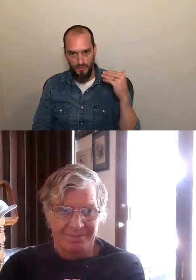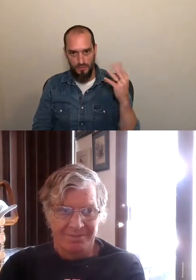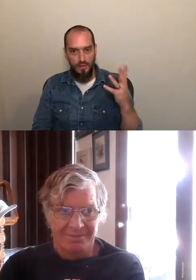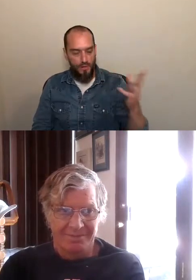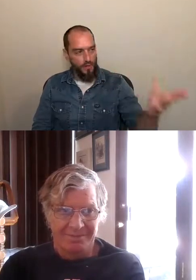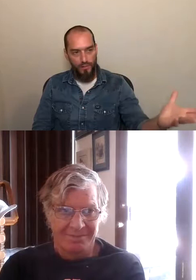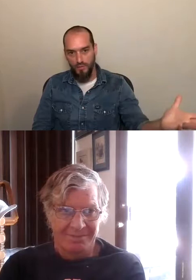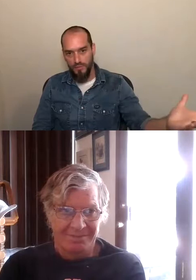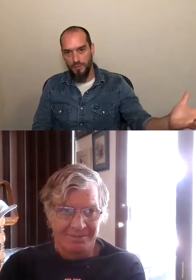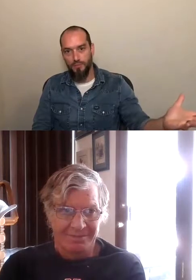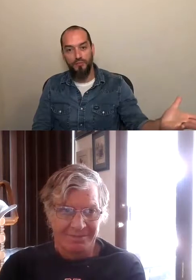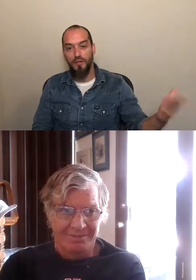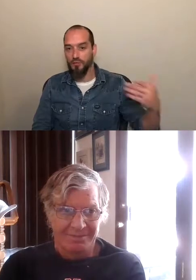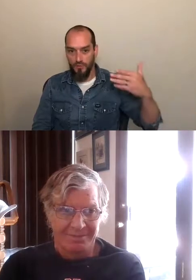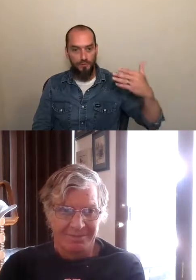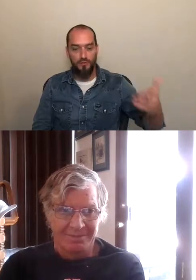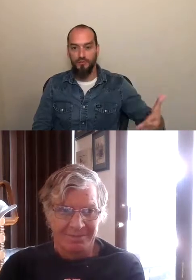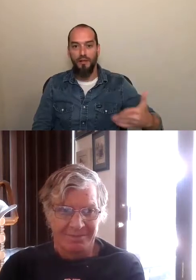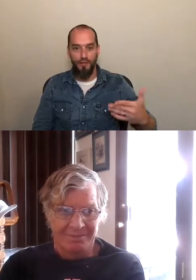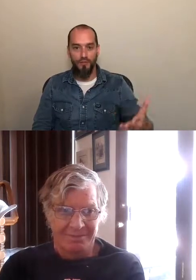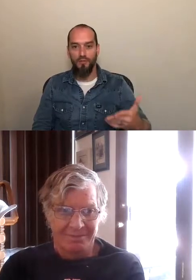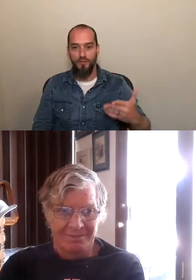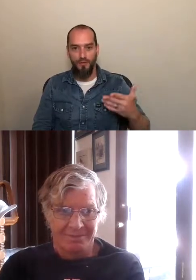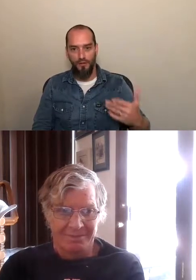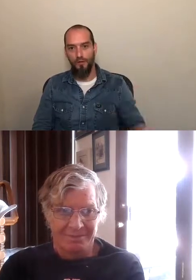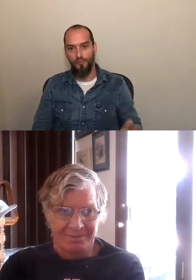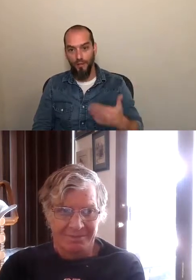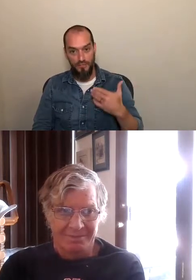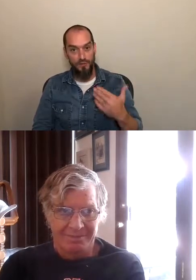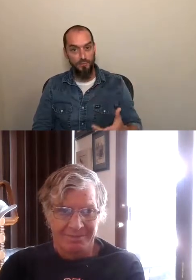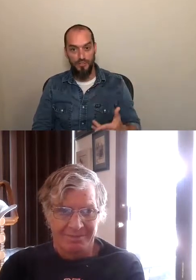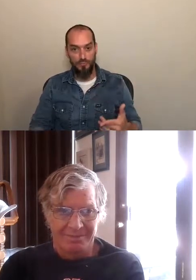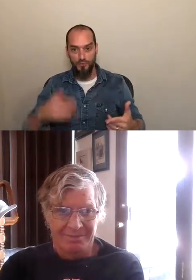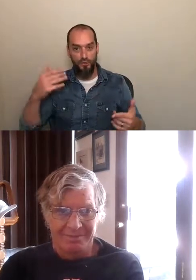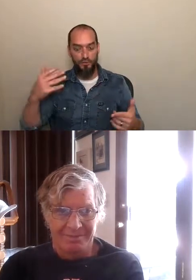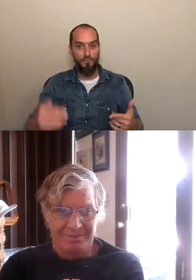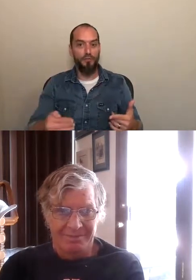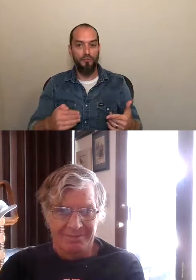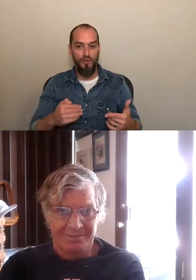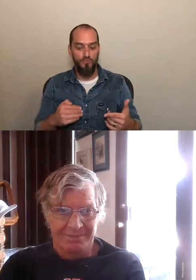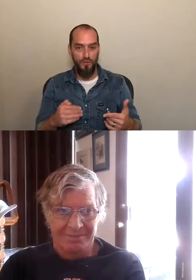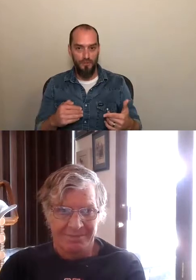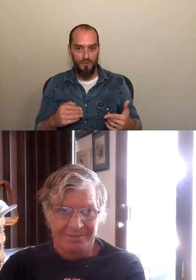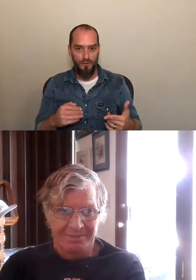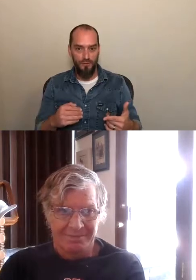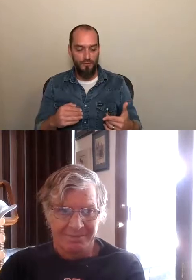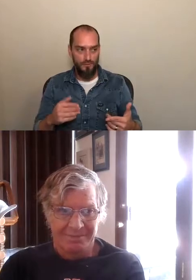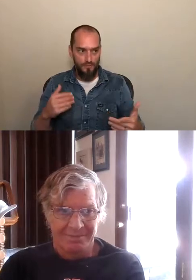those things, then when it comes time to build your house, you're going to build a healthy home. And it's very possible. You can do it in the middle of a